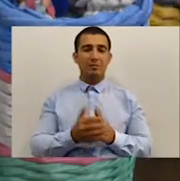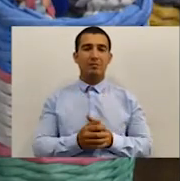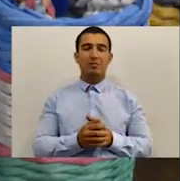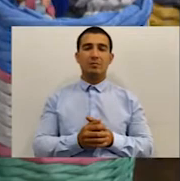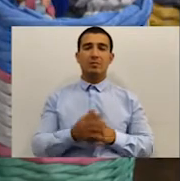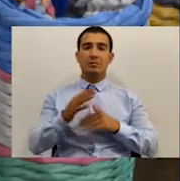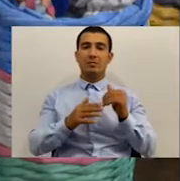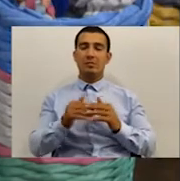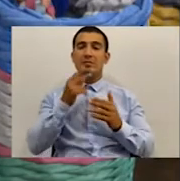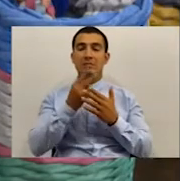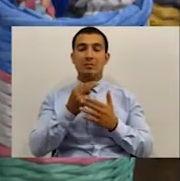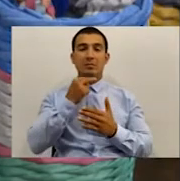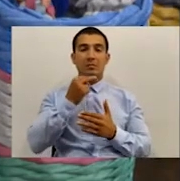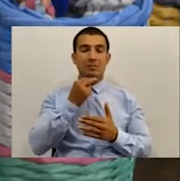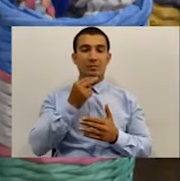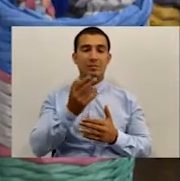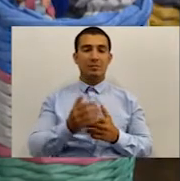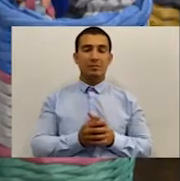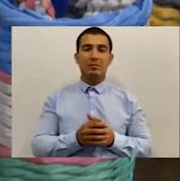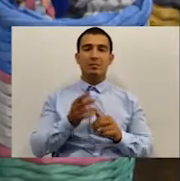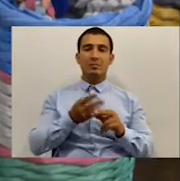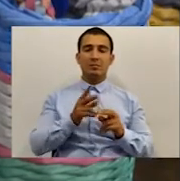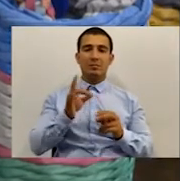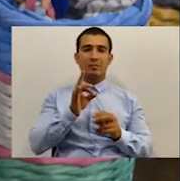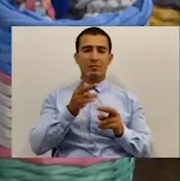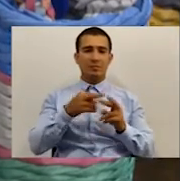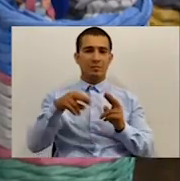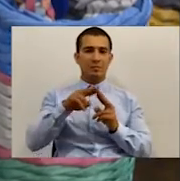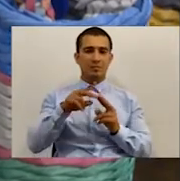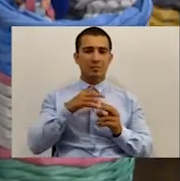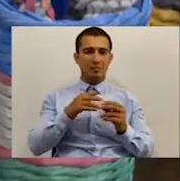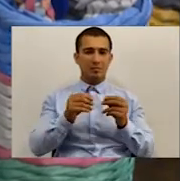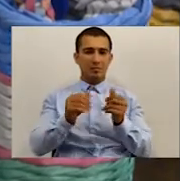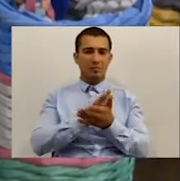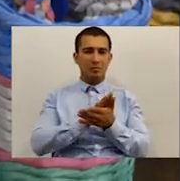Tortib turib, bir tekisda chiqish kerak.